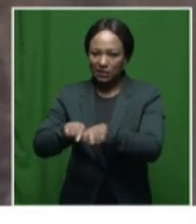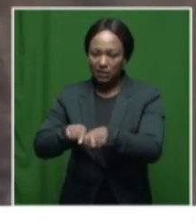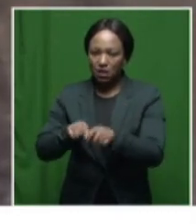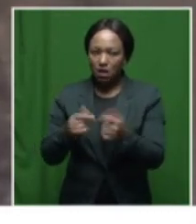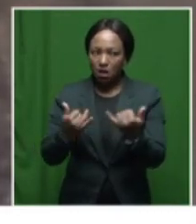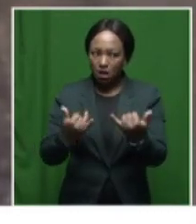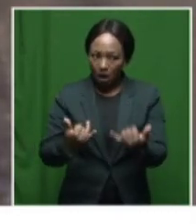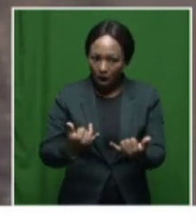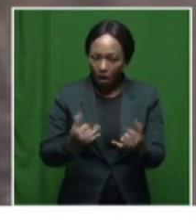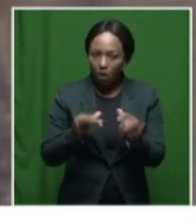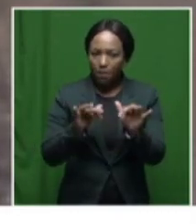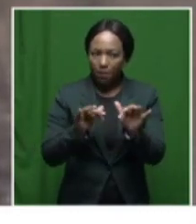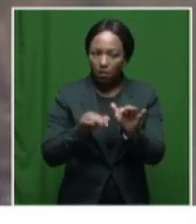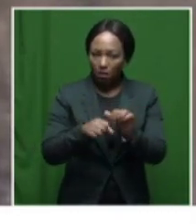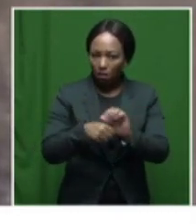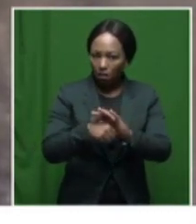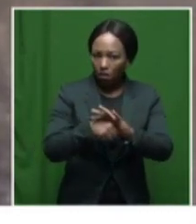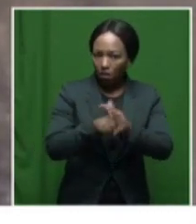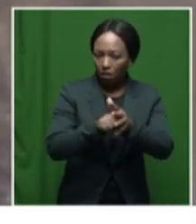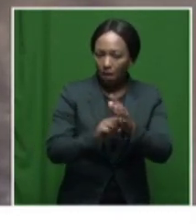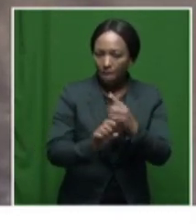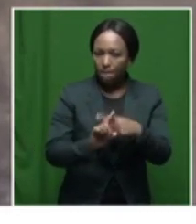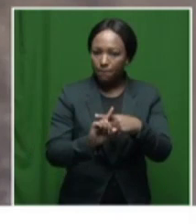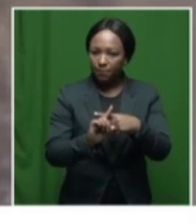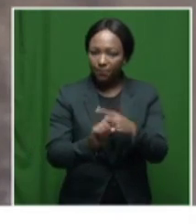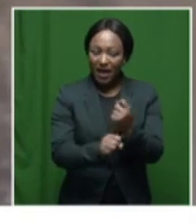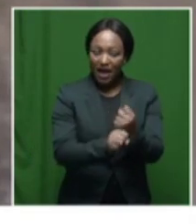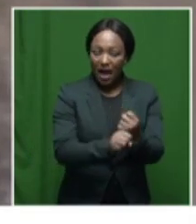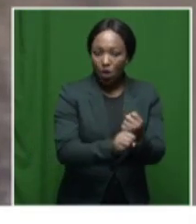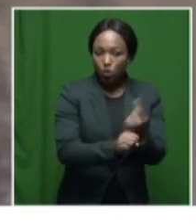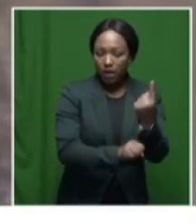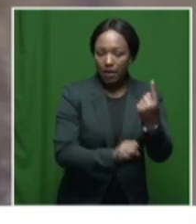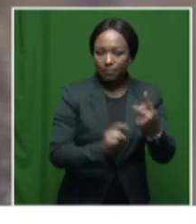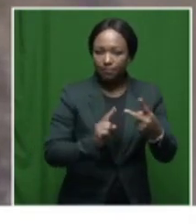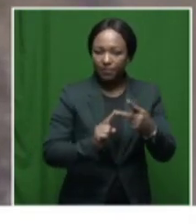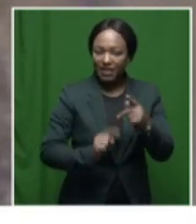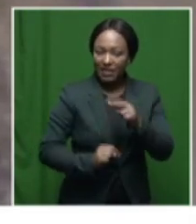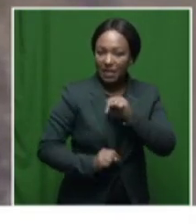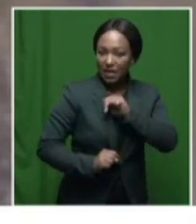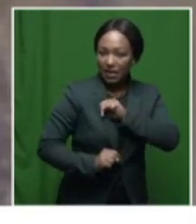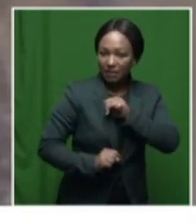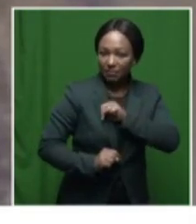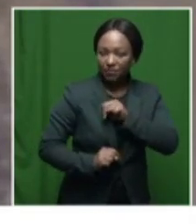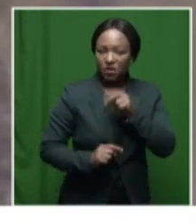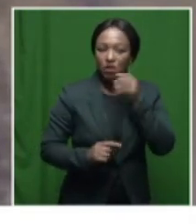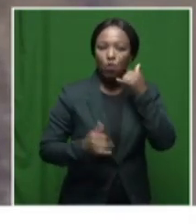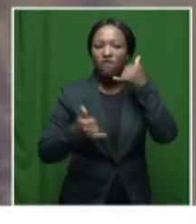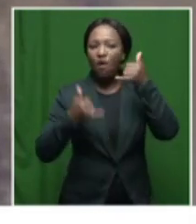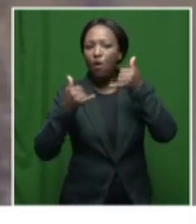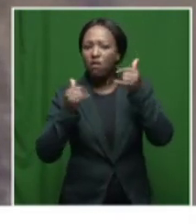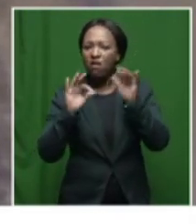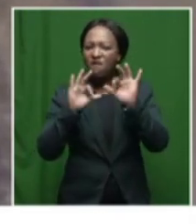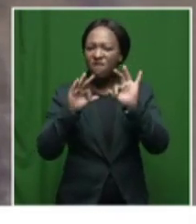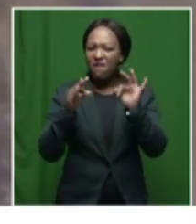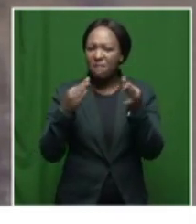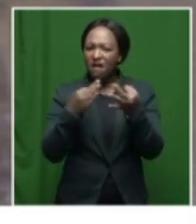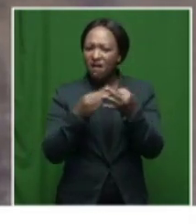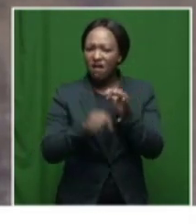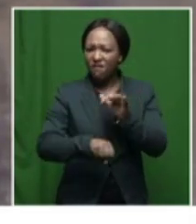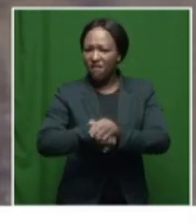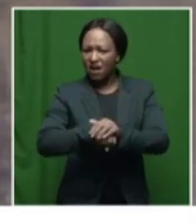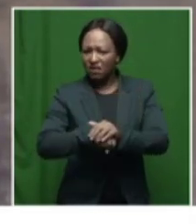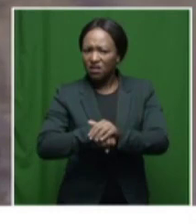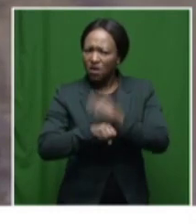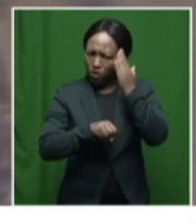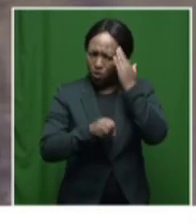know. I'm sure when we live in Gauteng, we live in KwaZulu-Natal, when we pick our phones to our families and friends, we probably know a lot